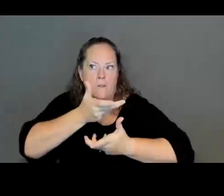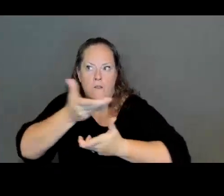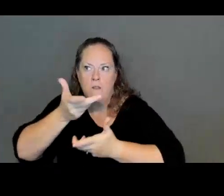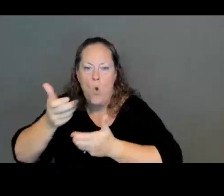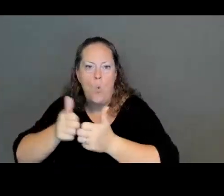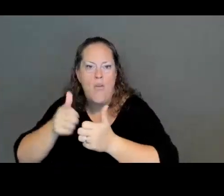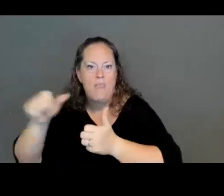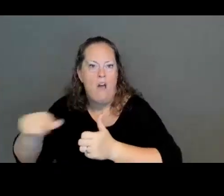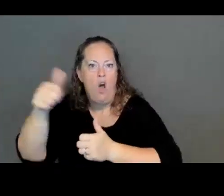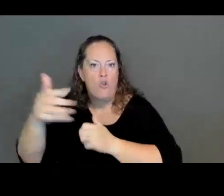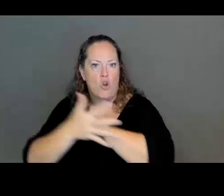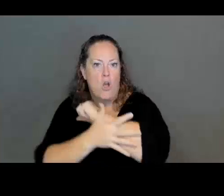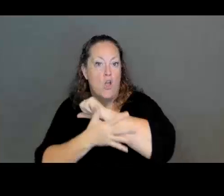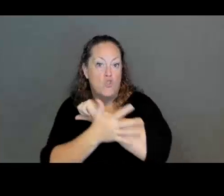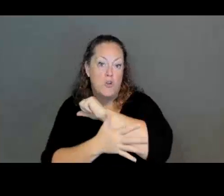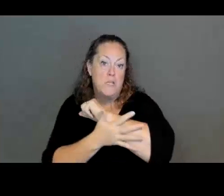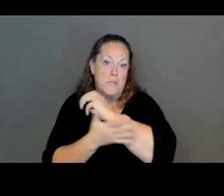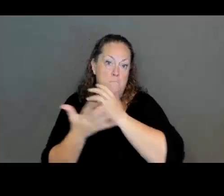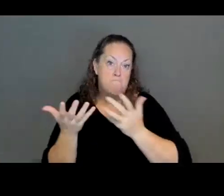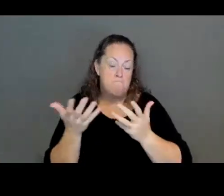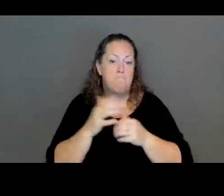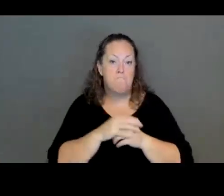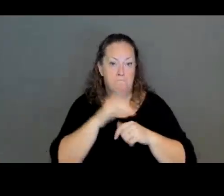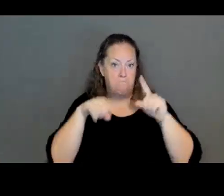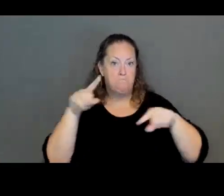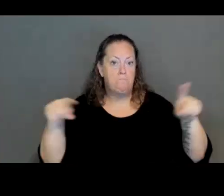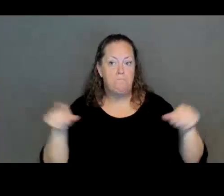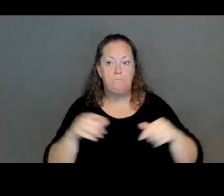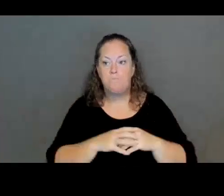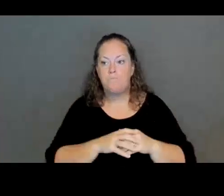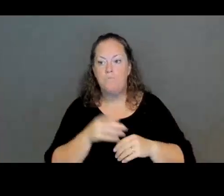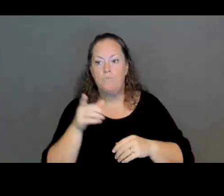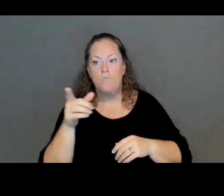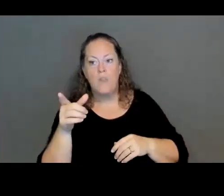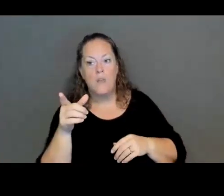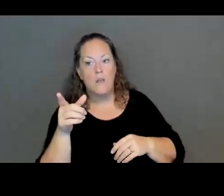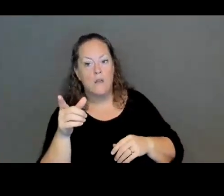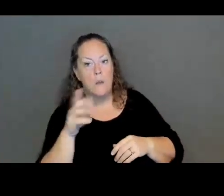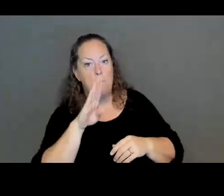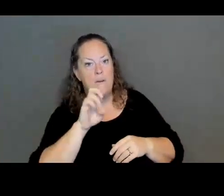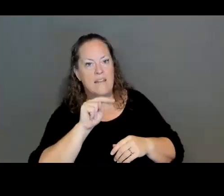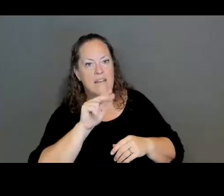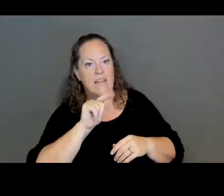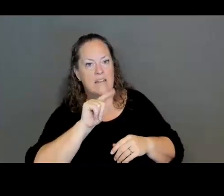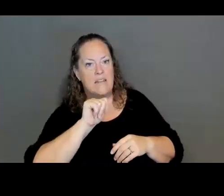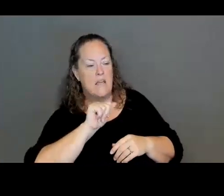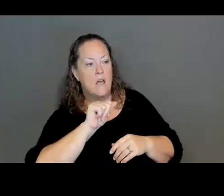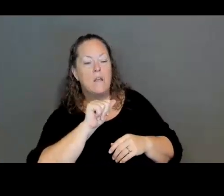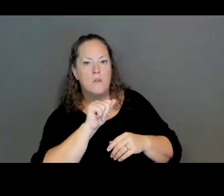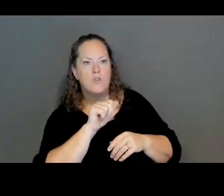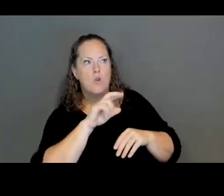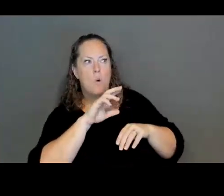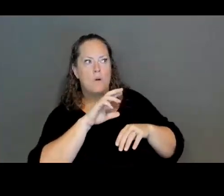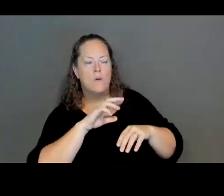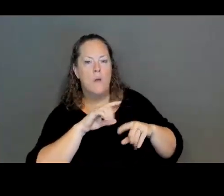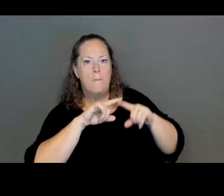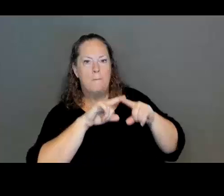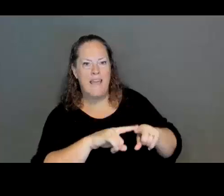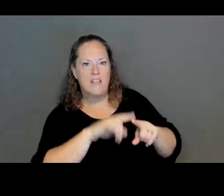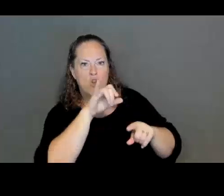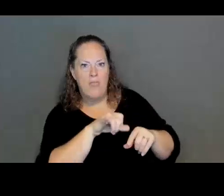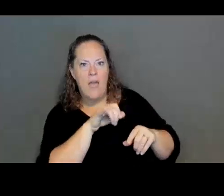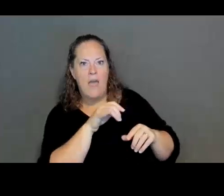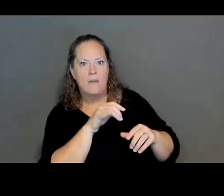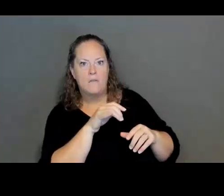countries. Well, based on what the presentation highlighted with the droughts and the flooding and the forest fires,